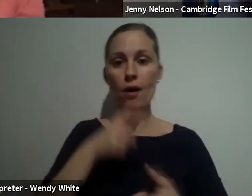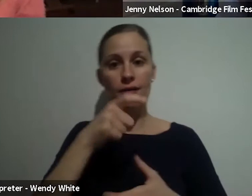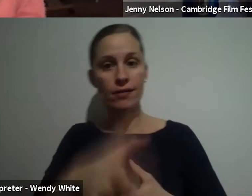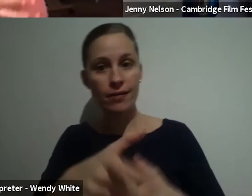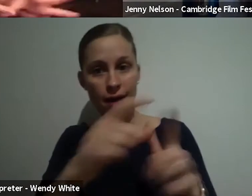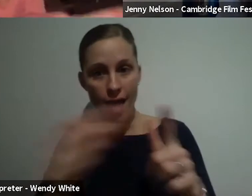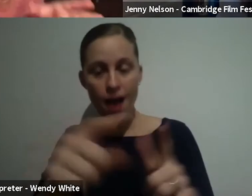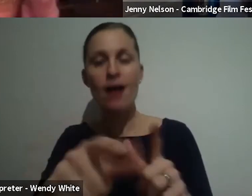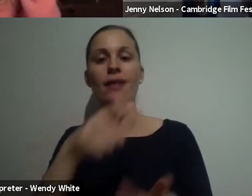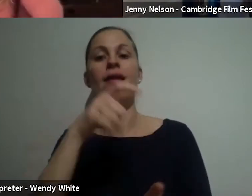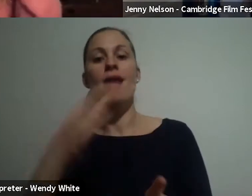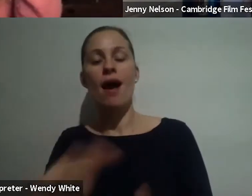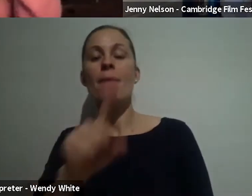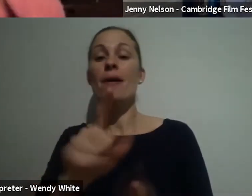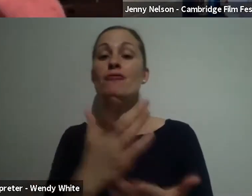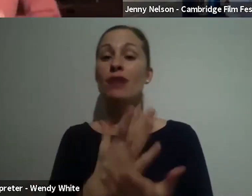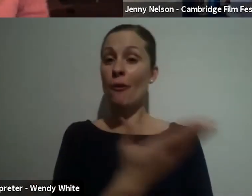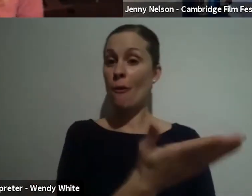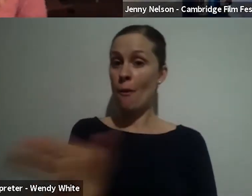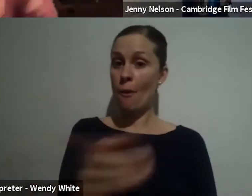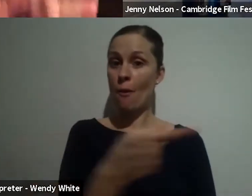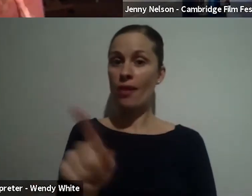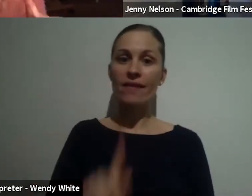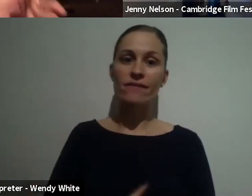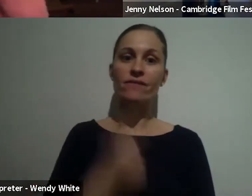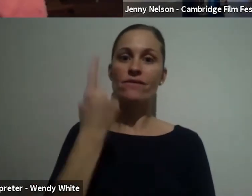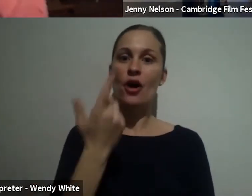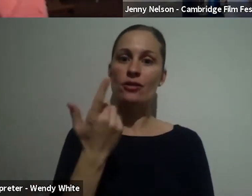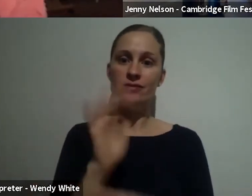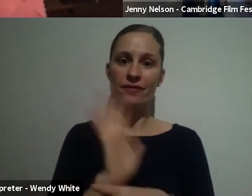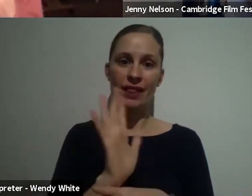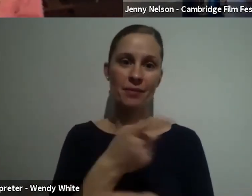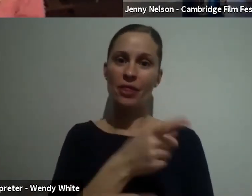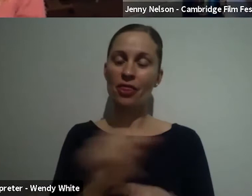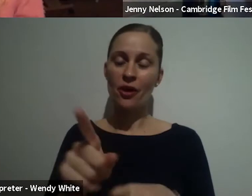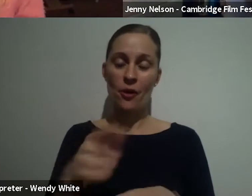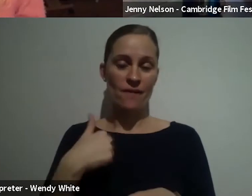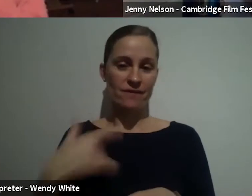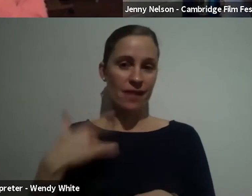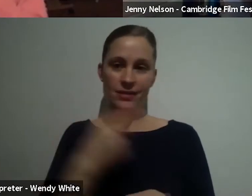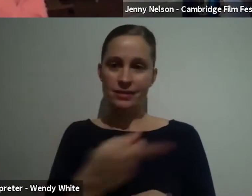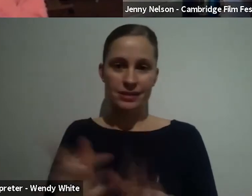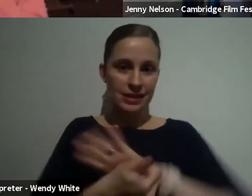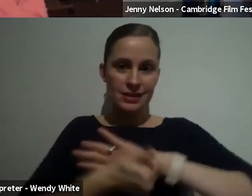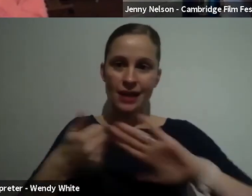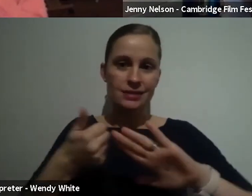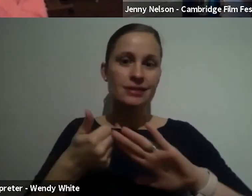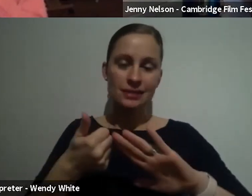even though it was their first film, they are very talented, what I feel, but also, I mean,